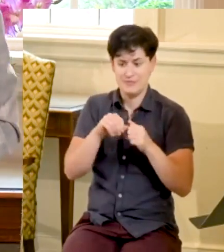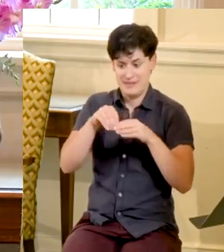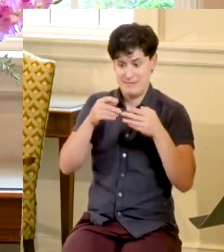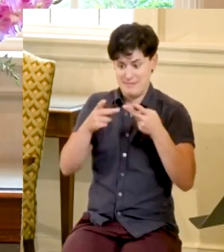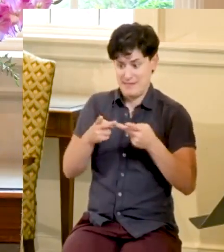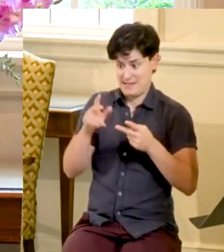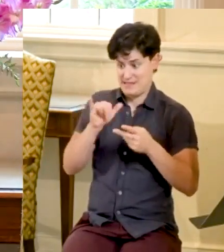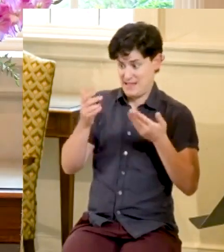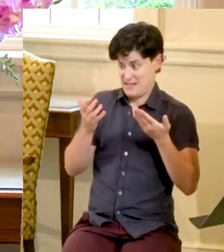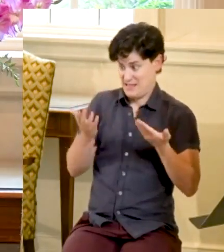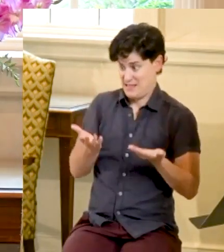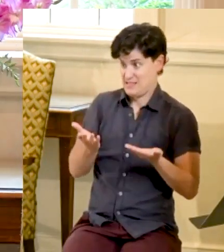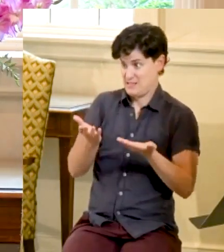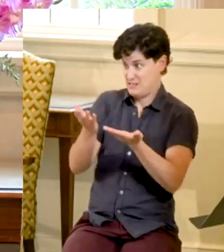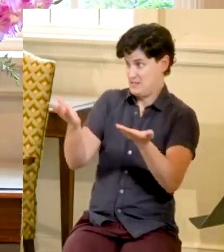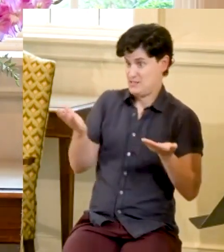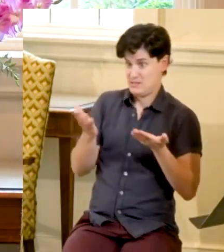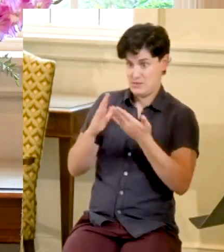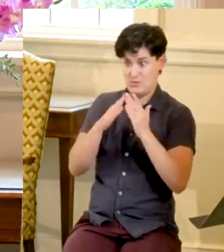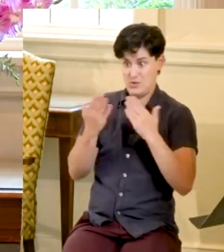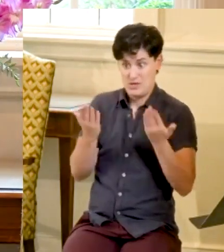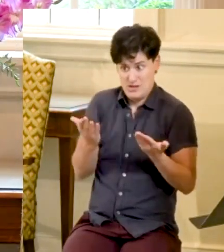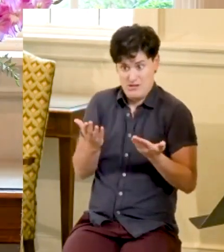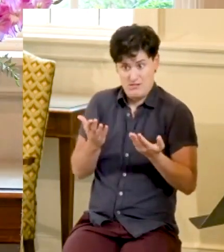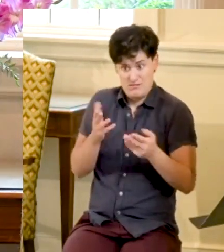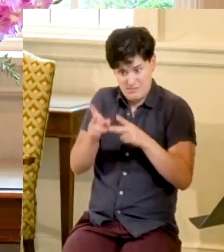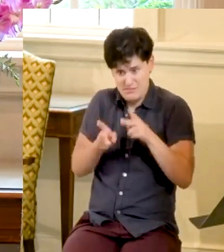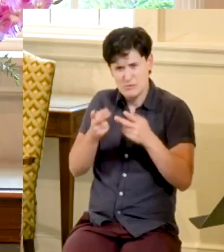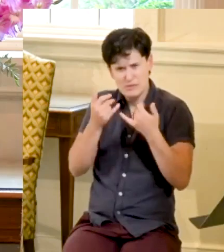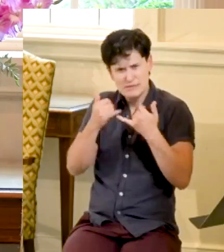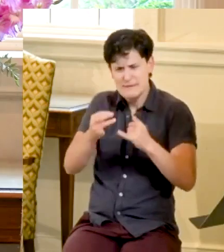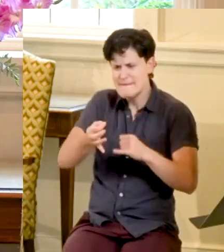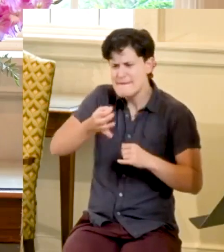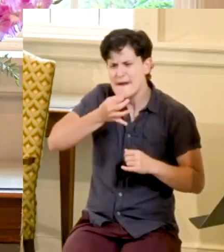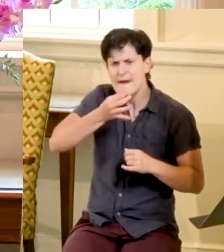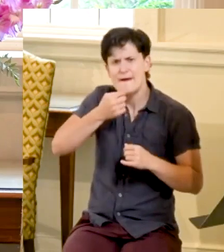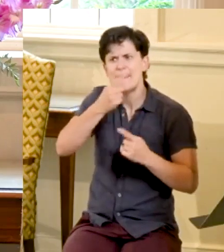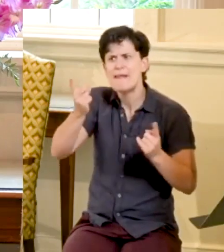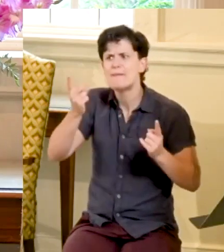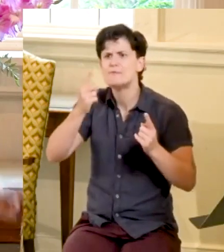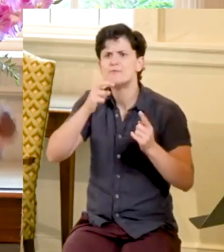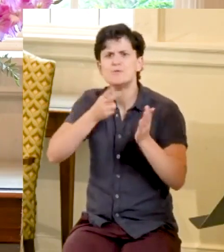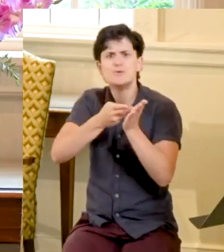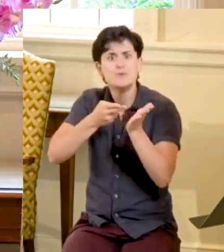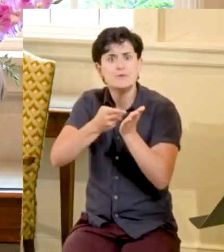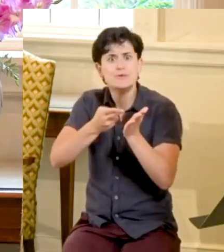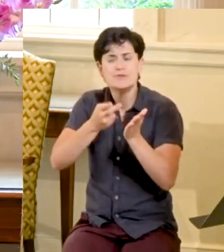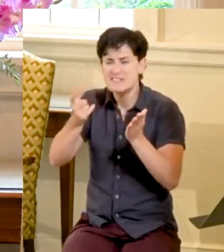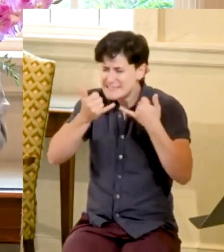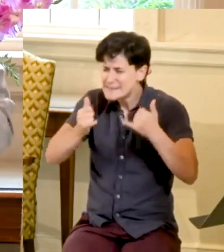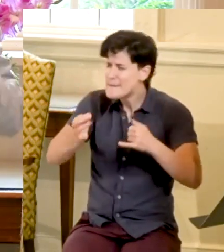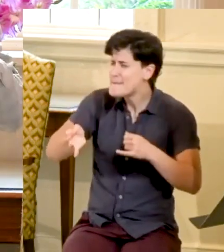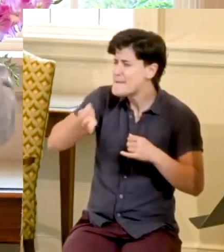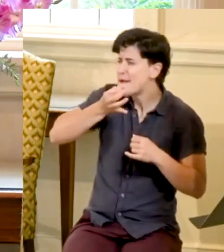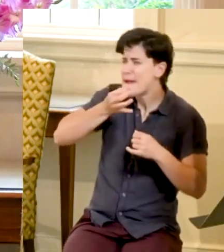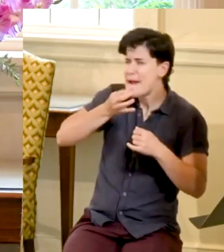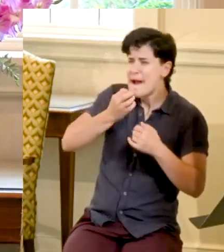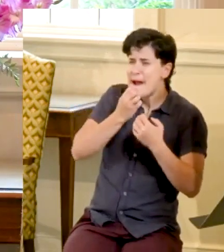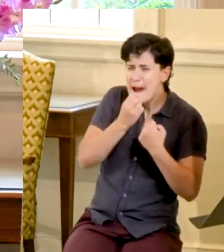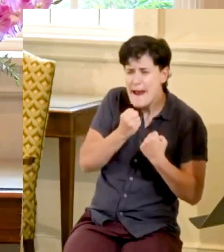community here, people are still daring to tell the truth. daring to care for